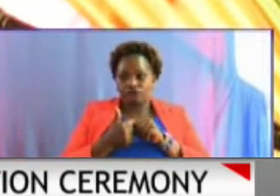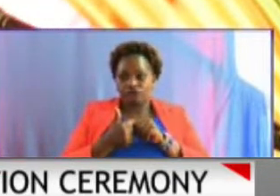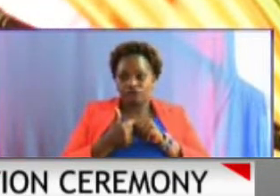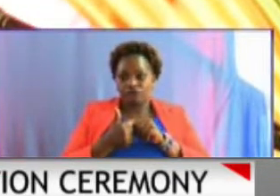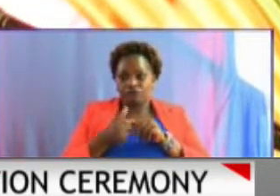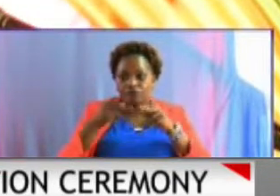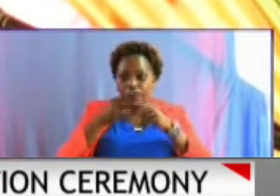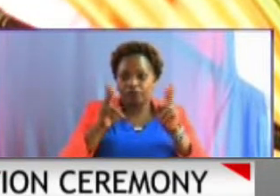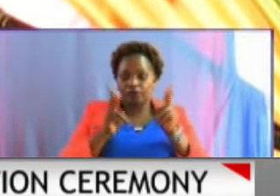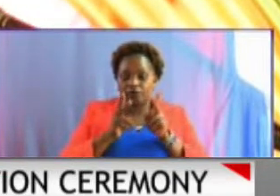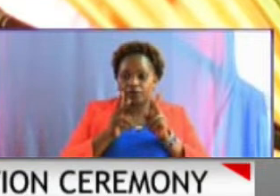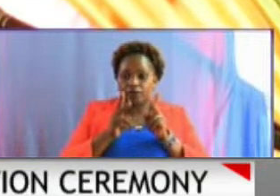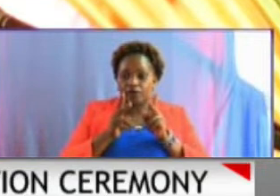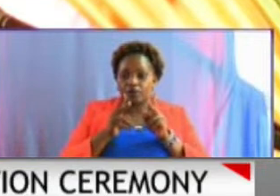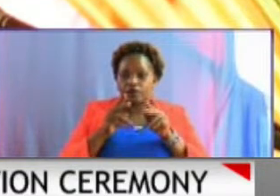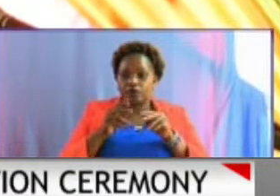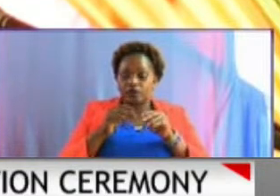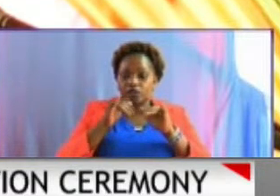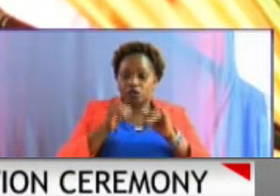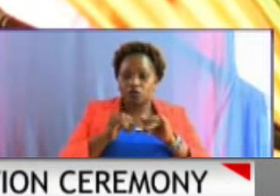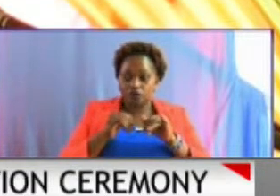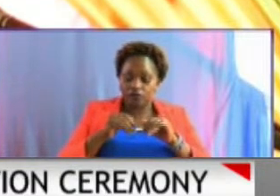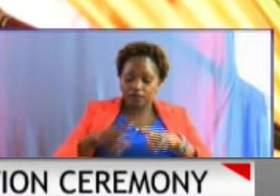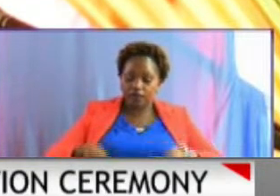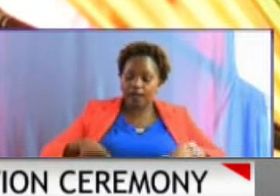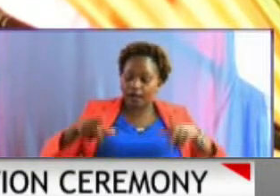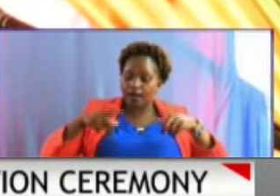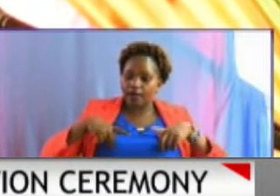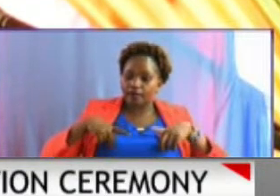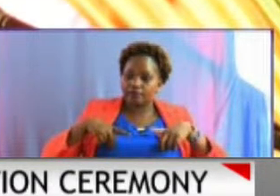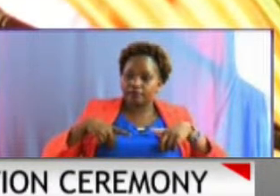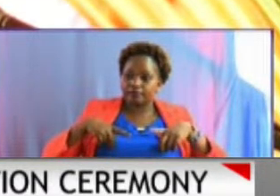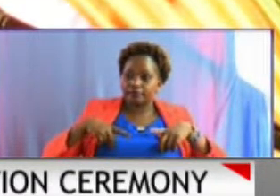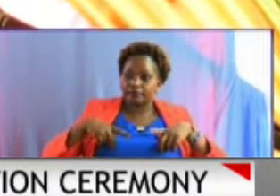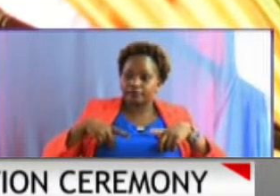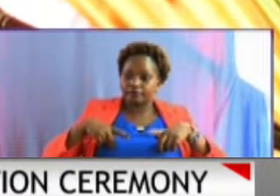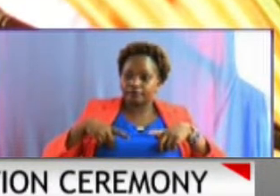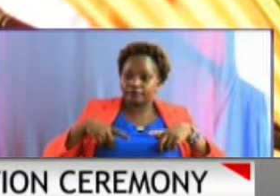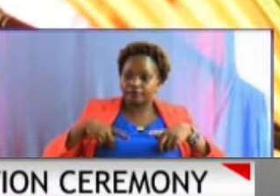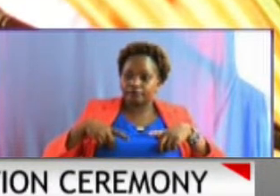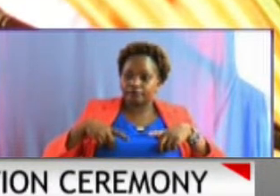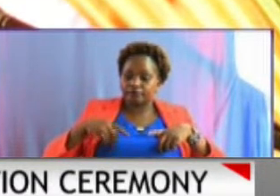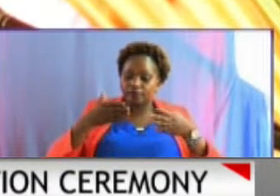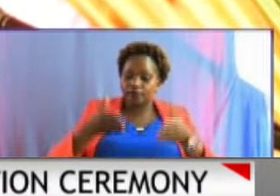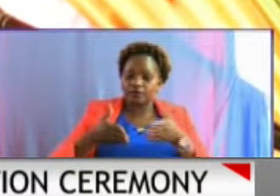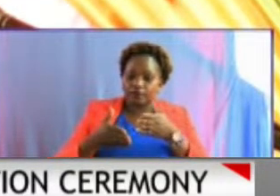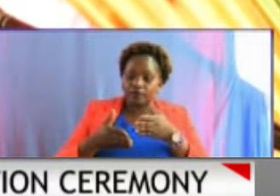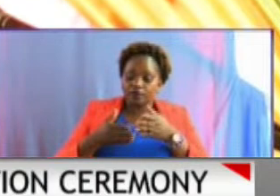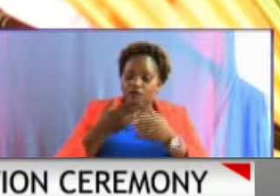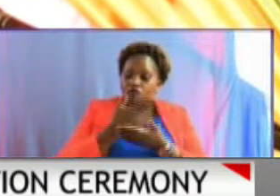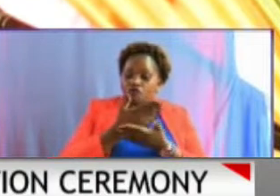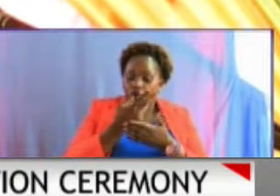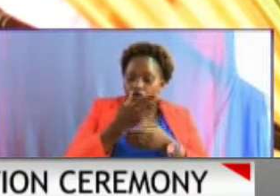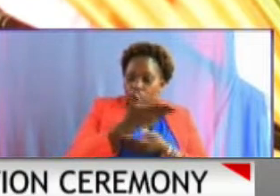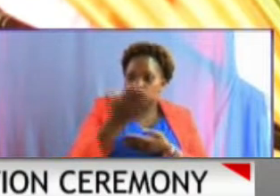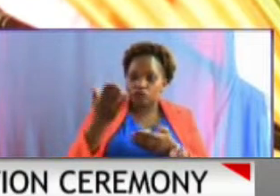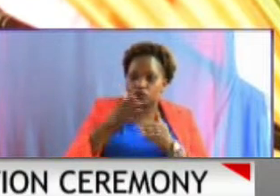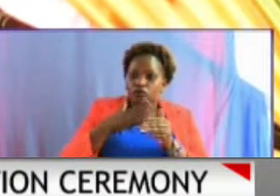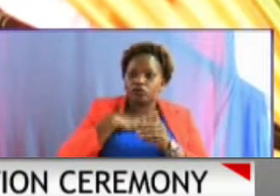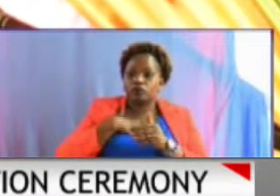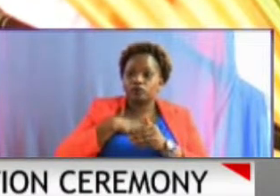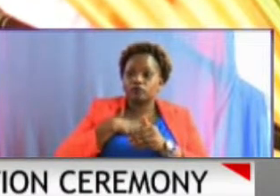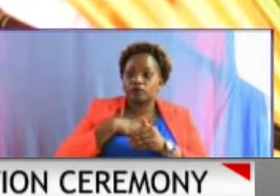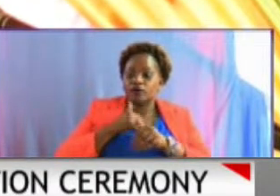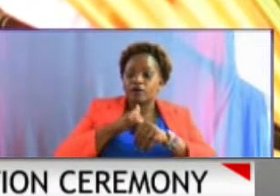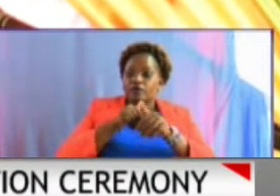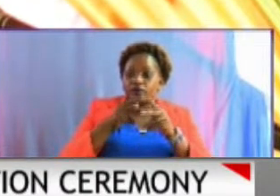New beginnings in life are full of promise and surprises. I encourage those of you who wish to pursue